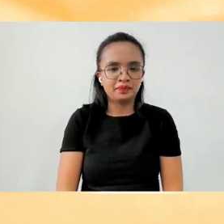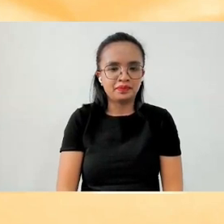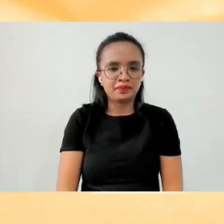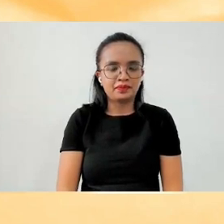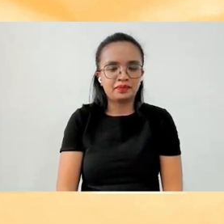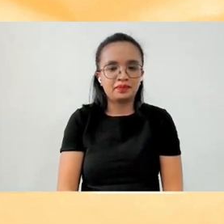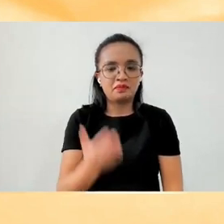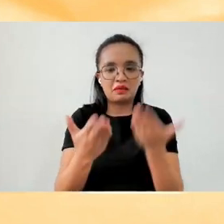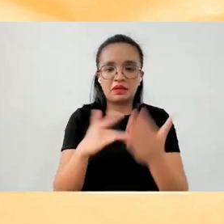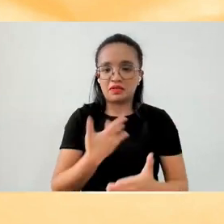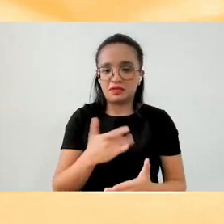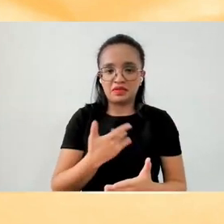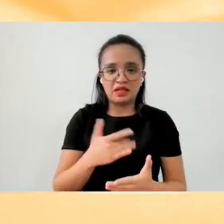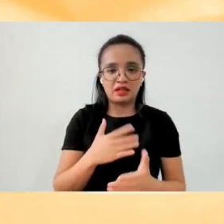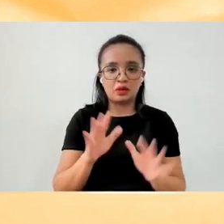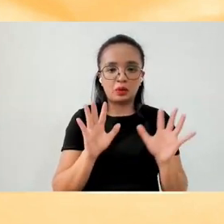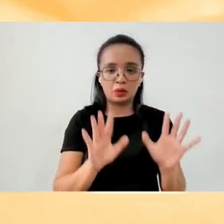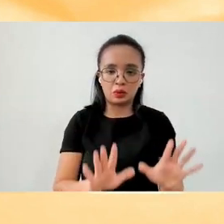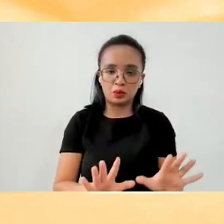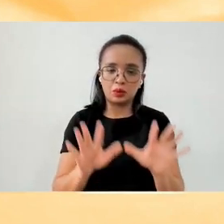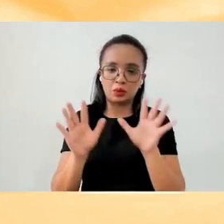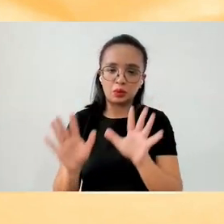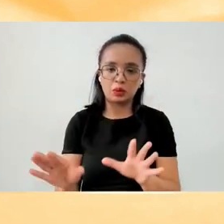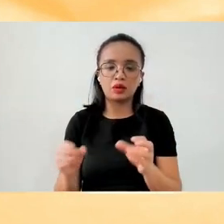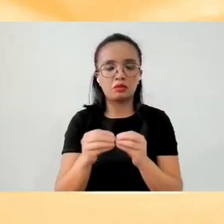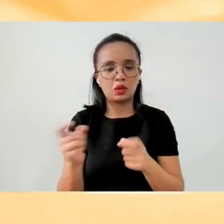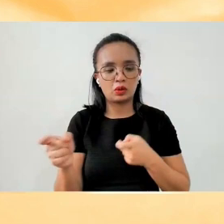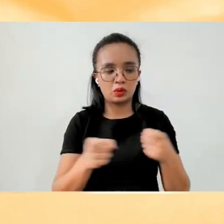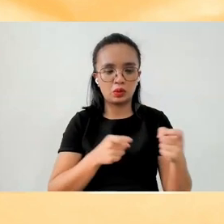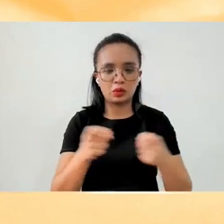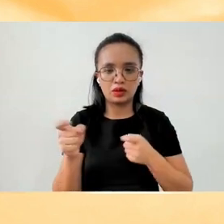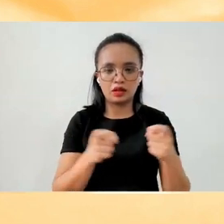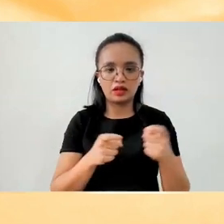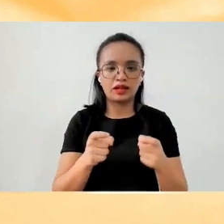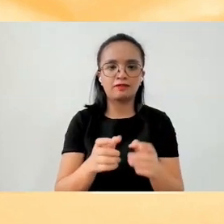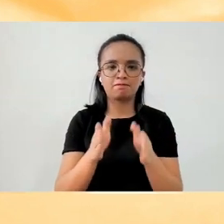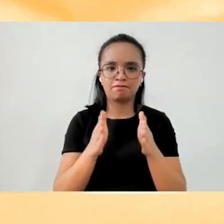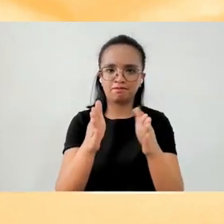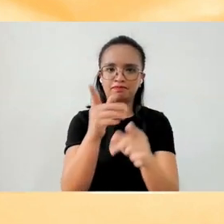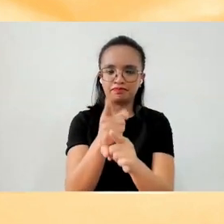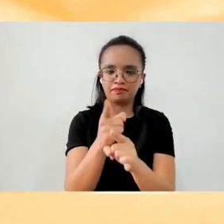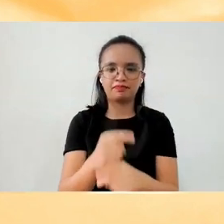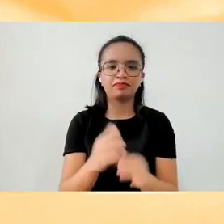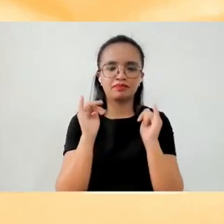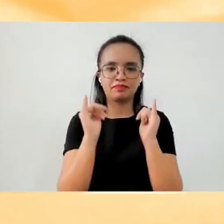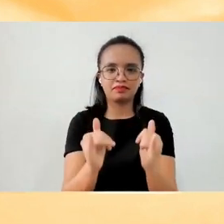Maybe you feel a little calm, more in control, on track. Settle in there.